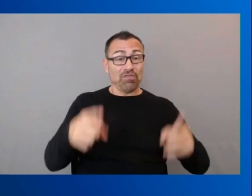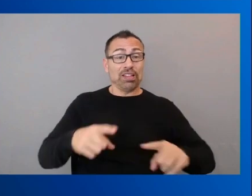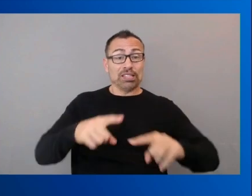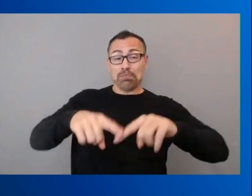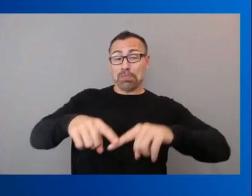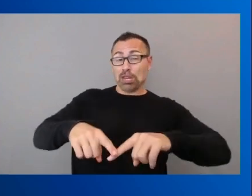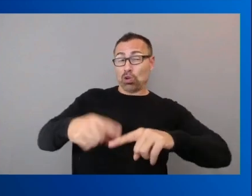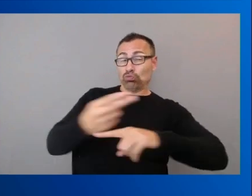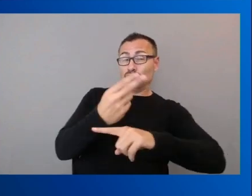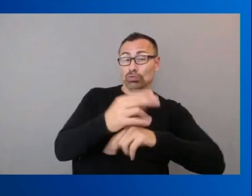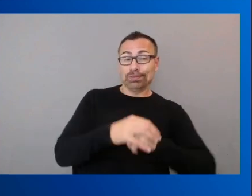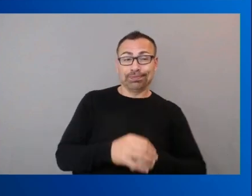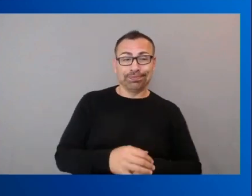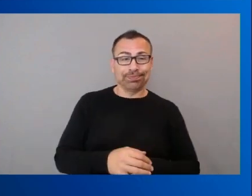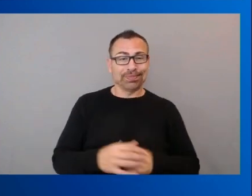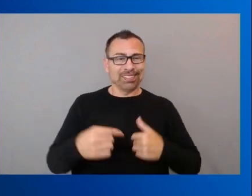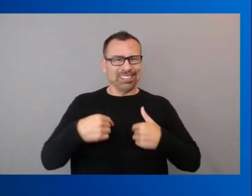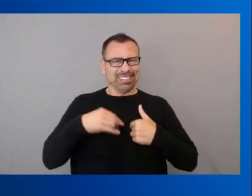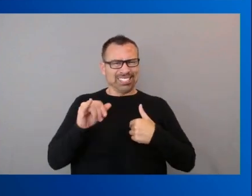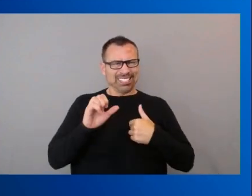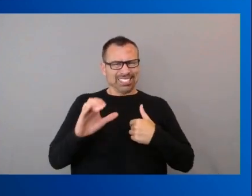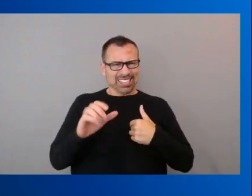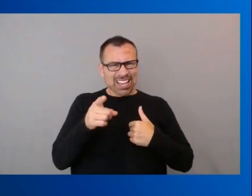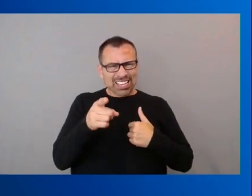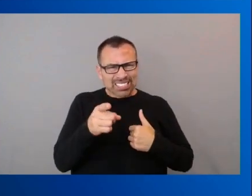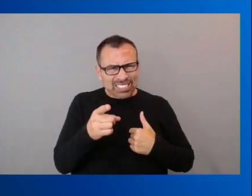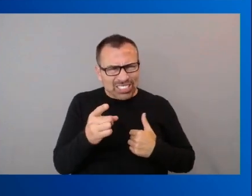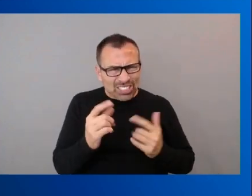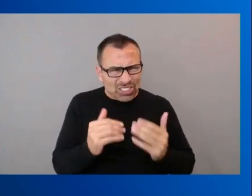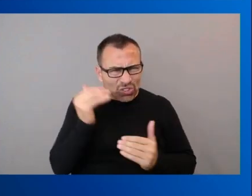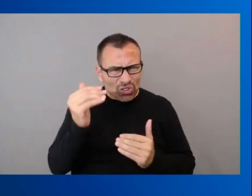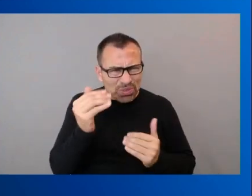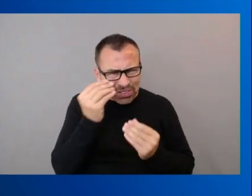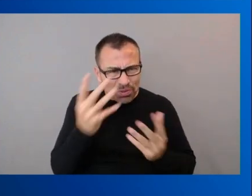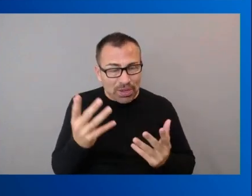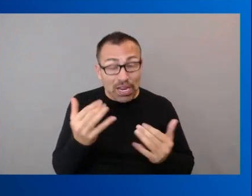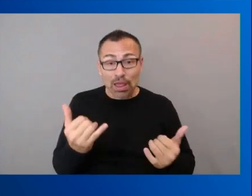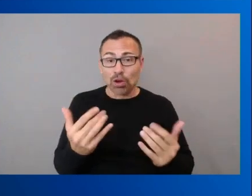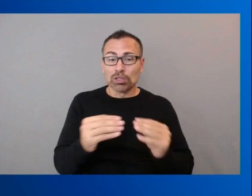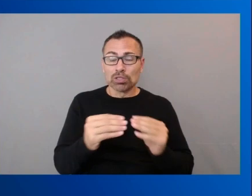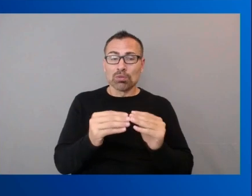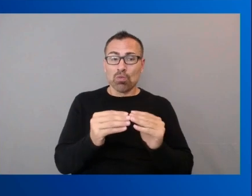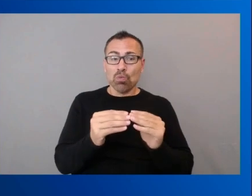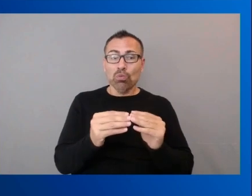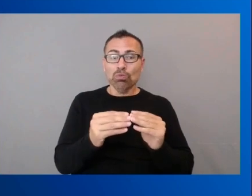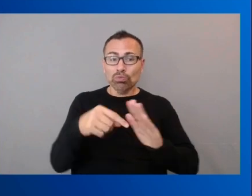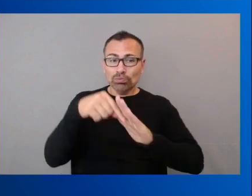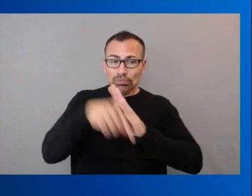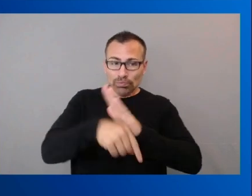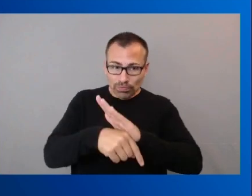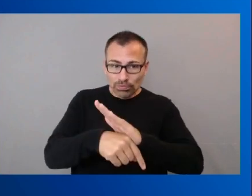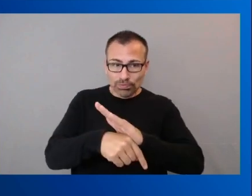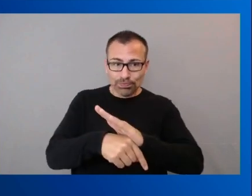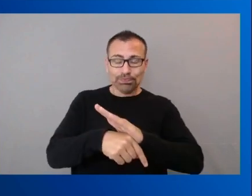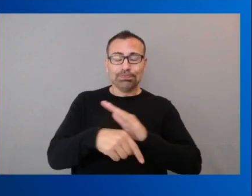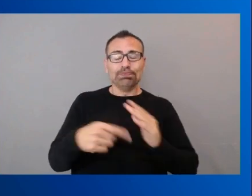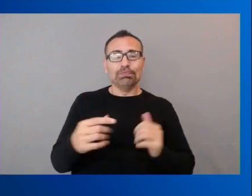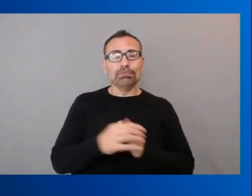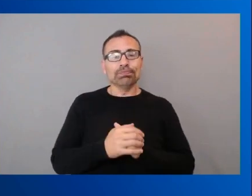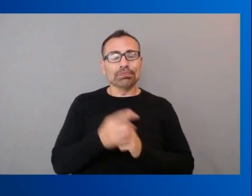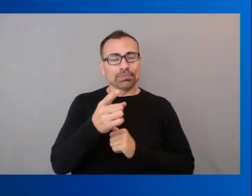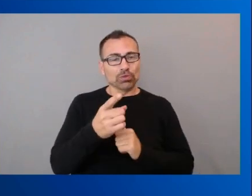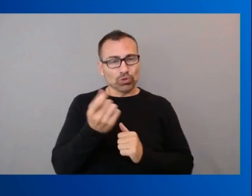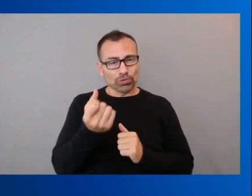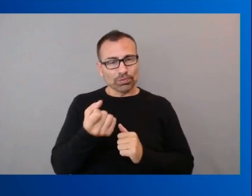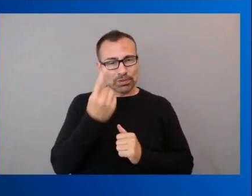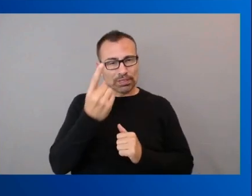though? Sorry, because I'm looking at now you do have, it's a lot more granular, right? Yeah. You can really drill down into this. You can expand the breadth of your